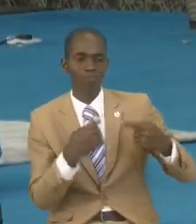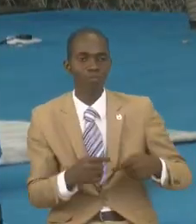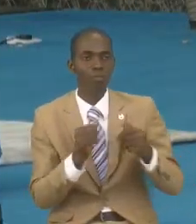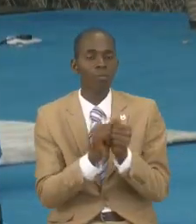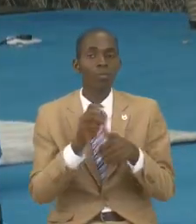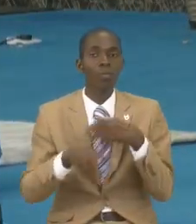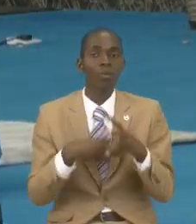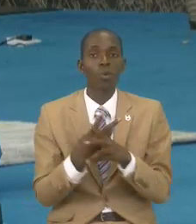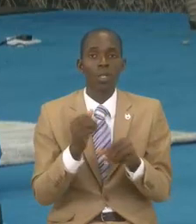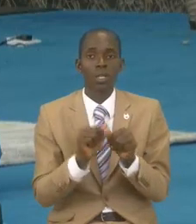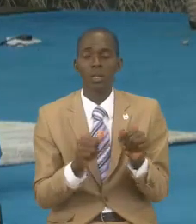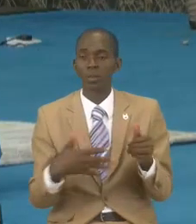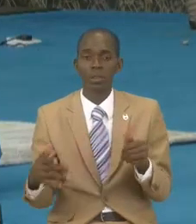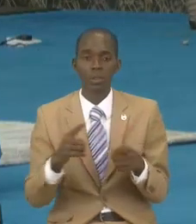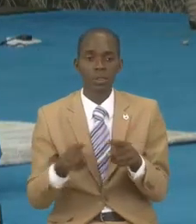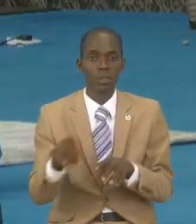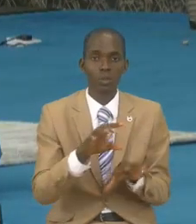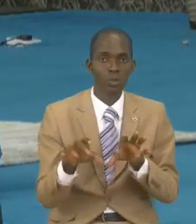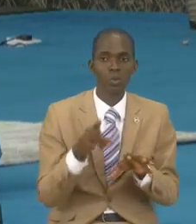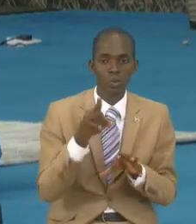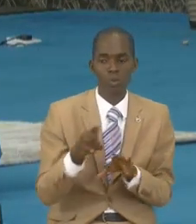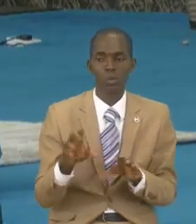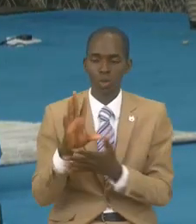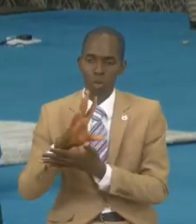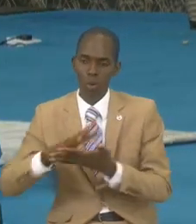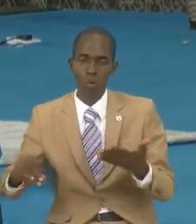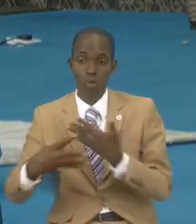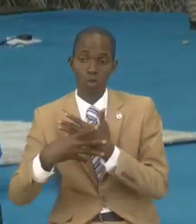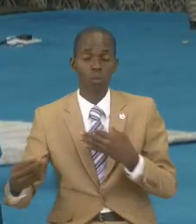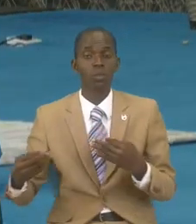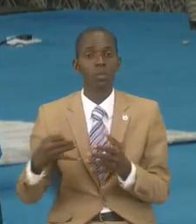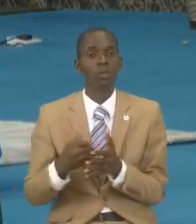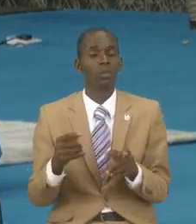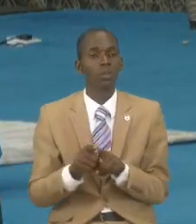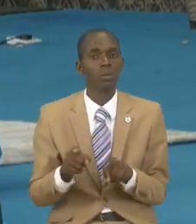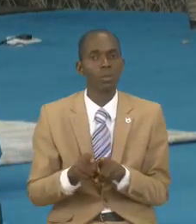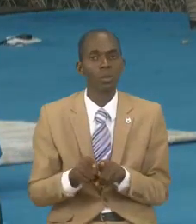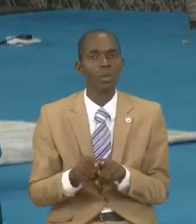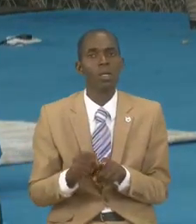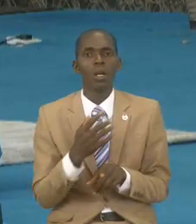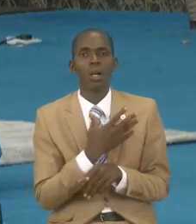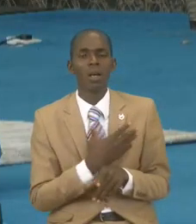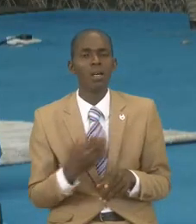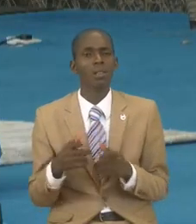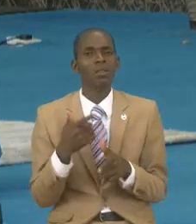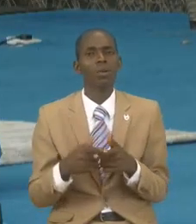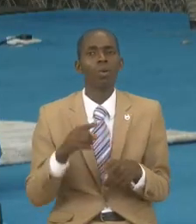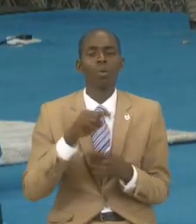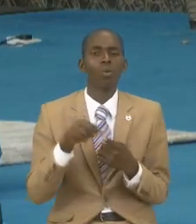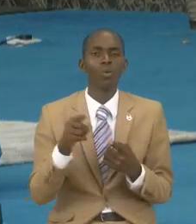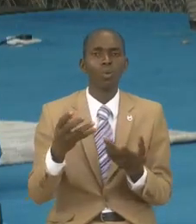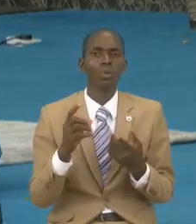everything, the equipage that will bring to your house. And then when you want to do